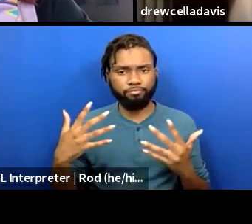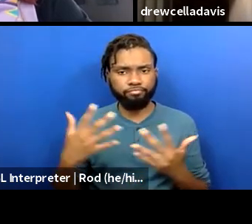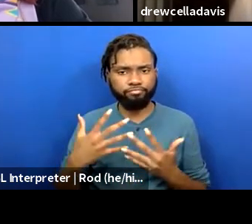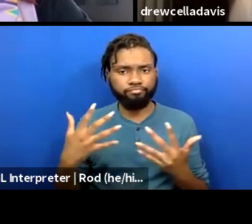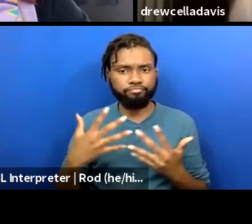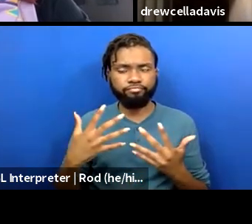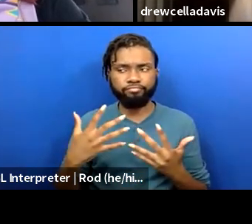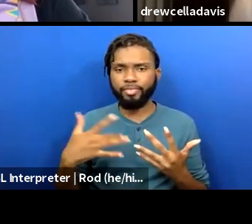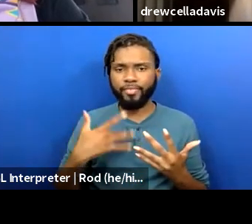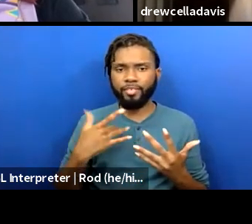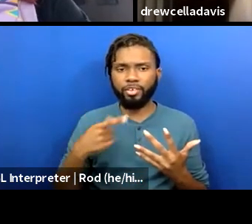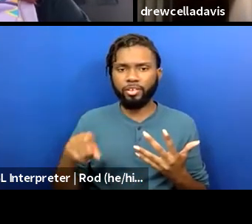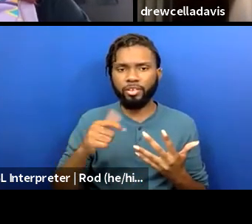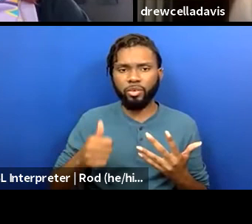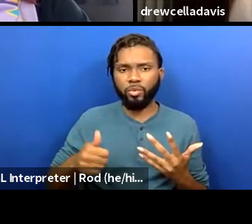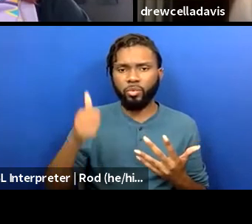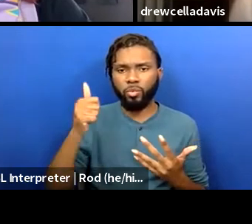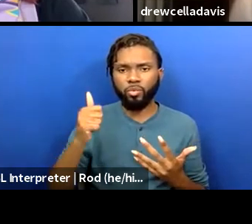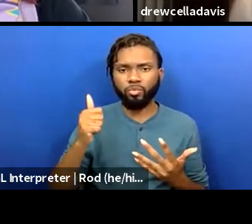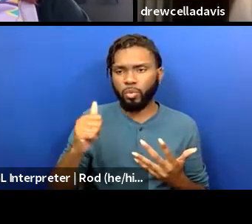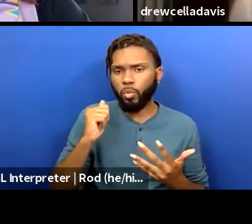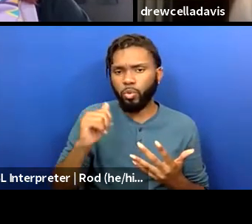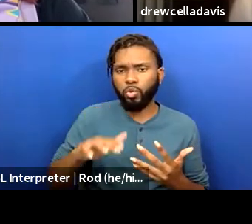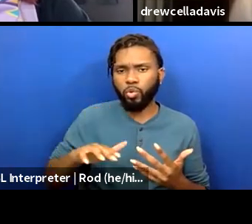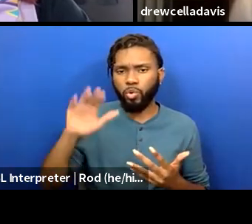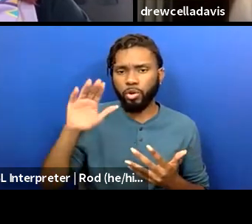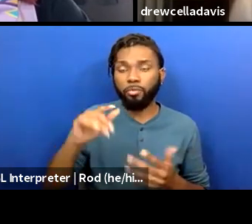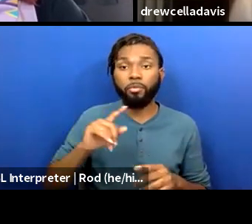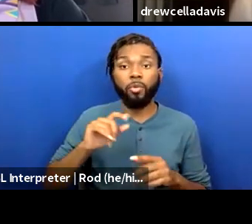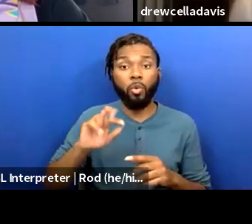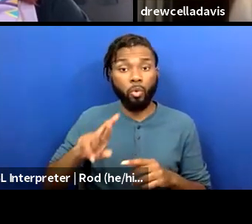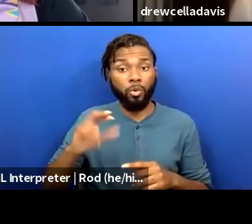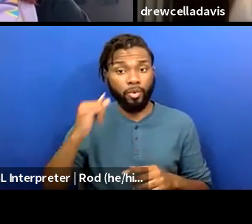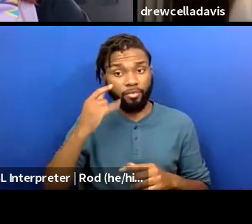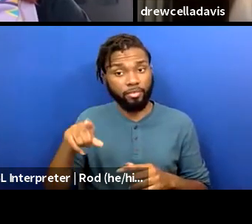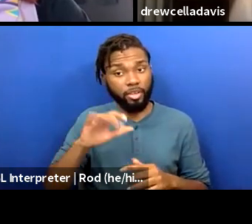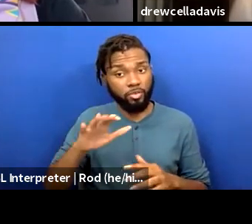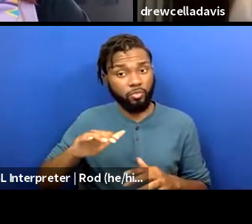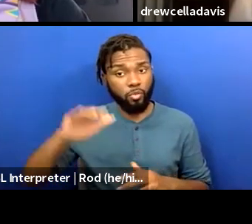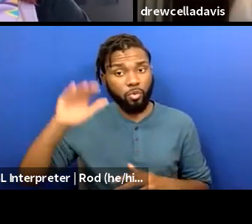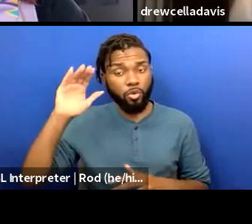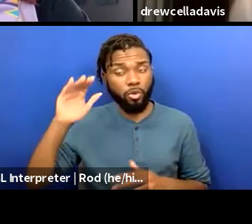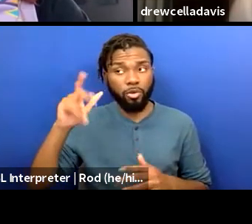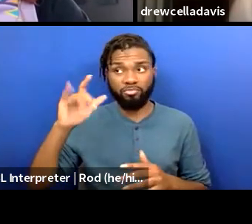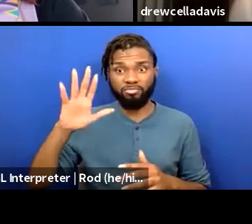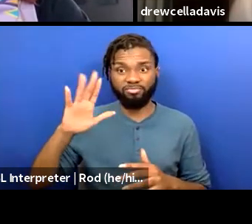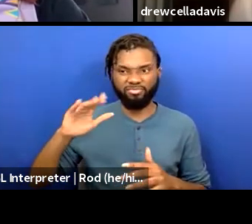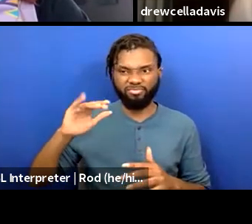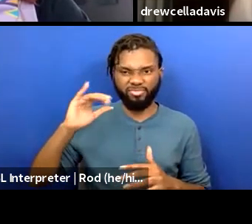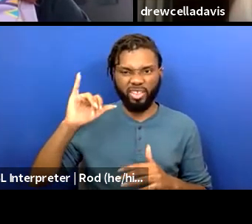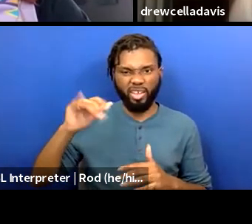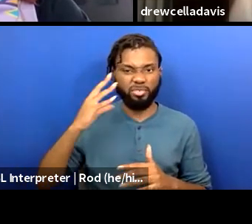they weren't going to grow up, or that if they did grow up, it was going to be horrible.